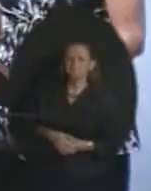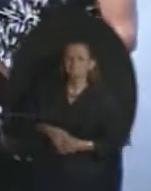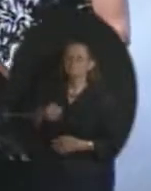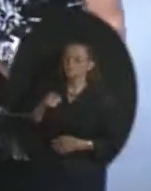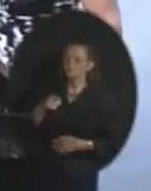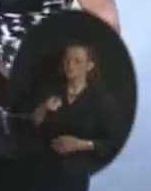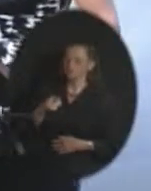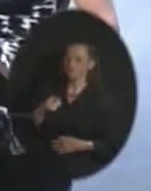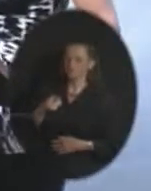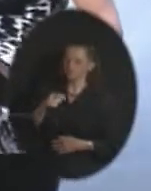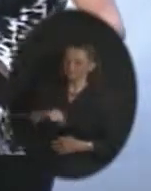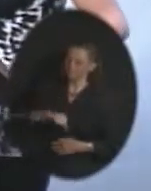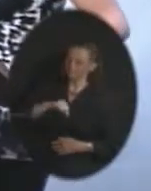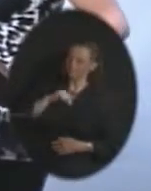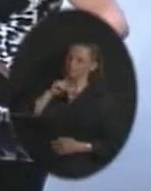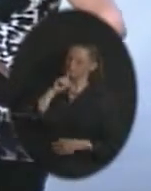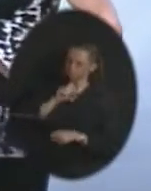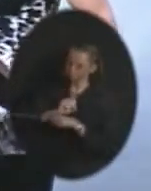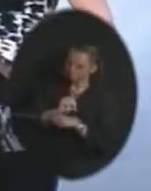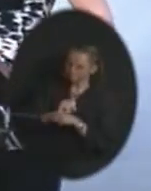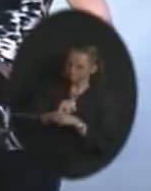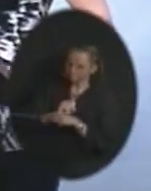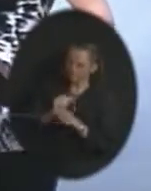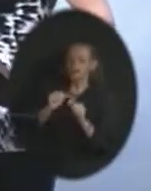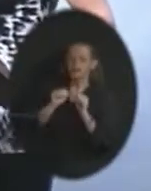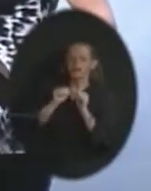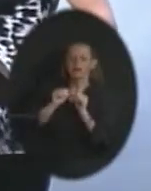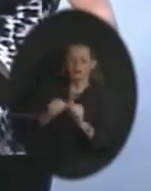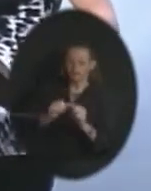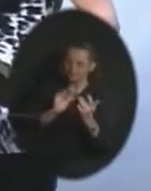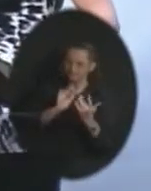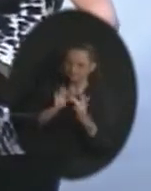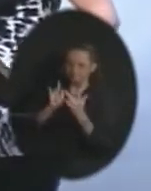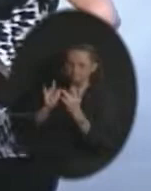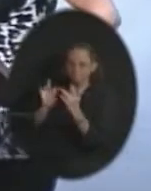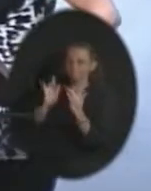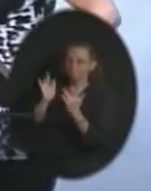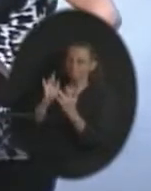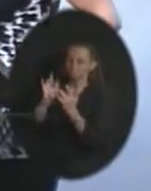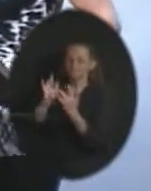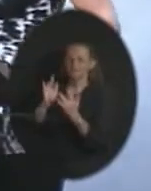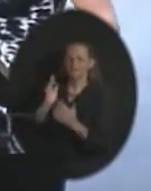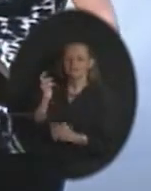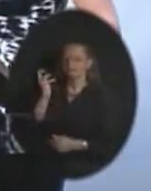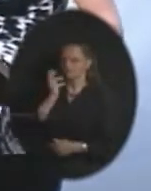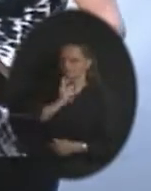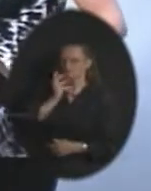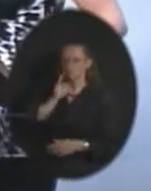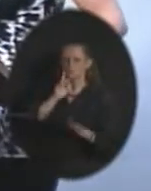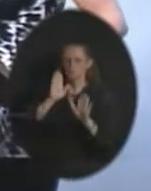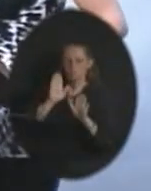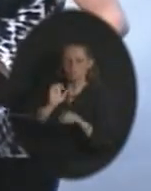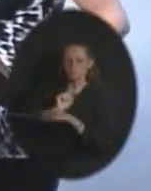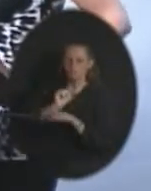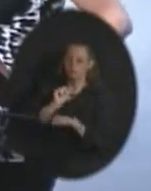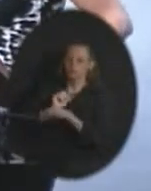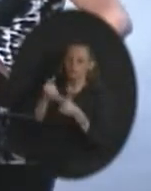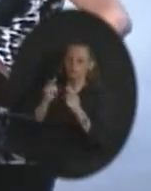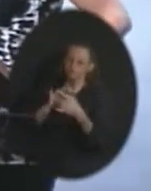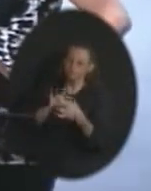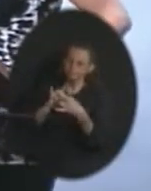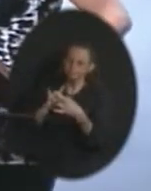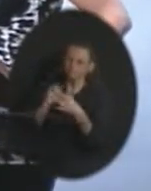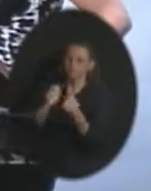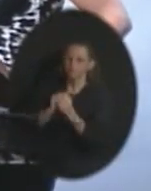dedication. You're a consummate networker, and I'm amazed at the work you've done on behalf of the district, forging relationships with other